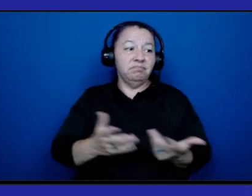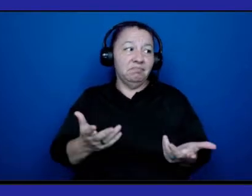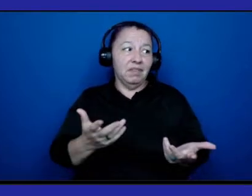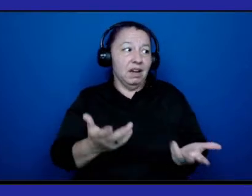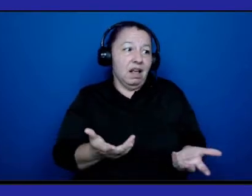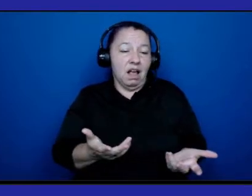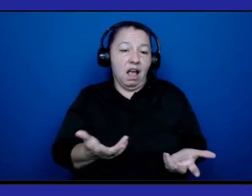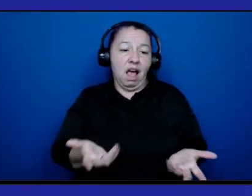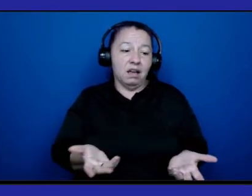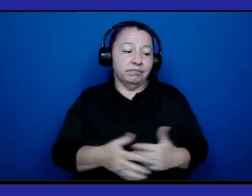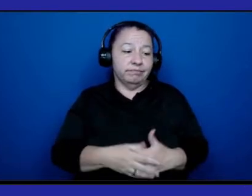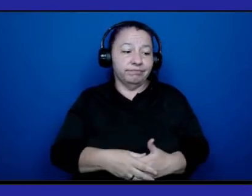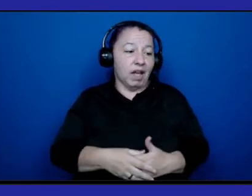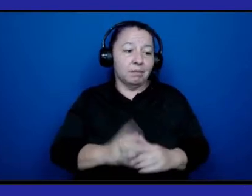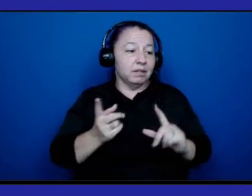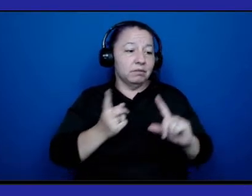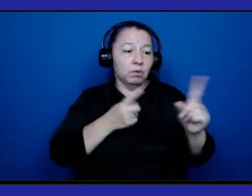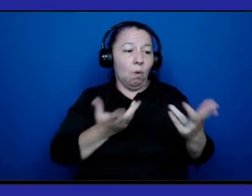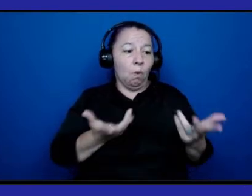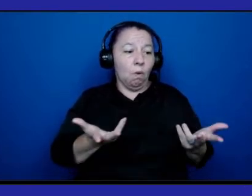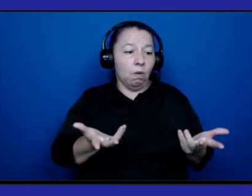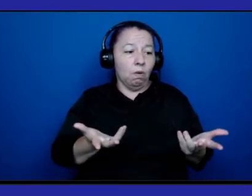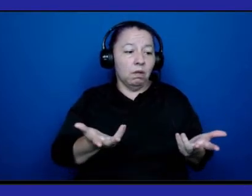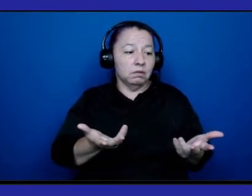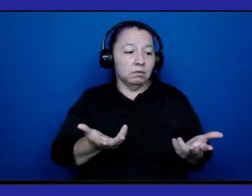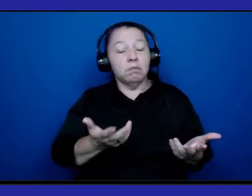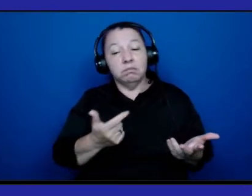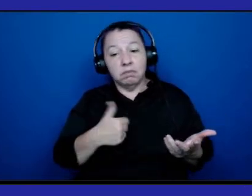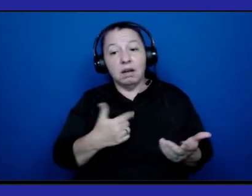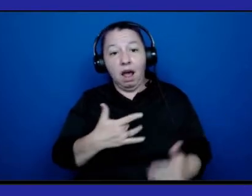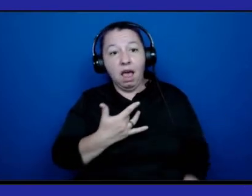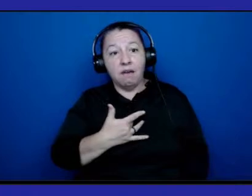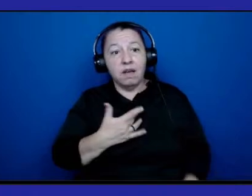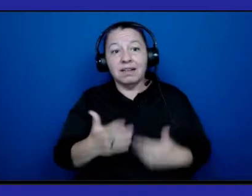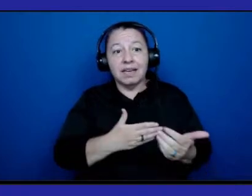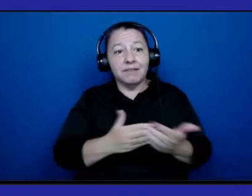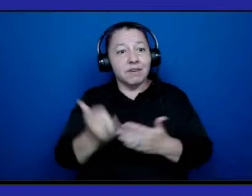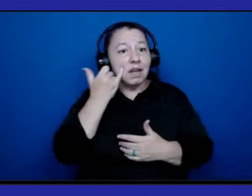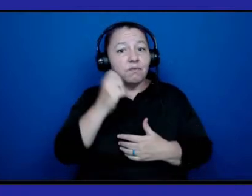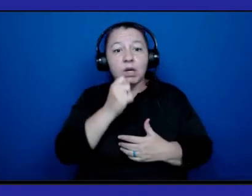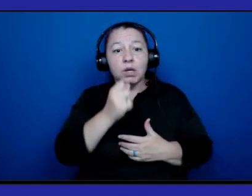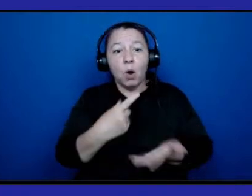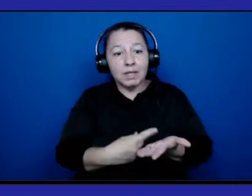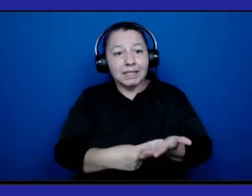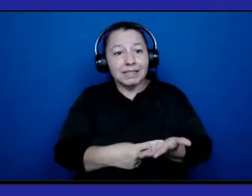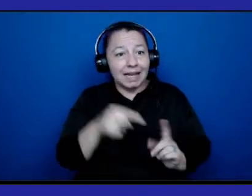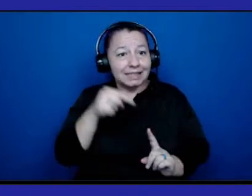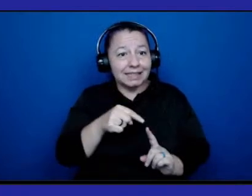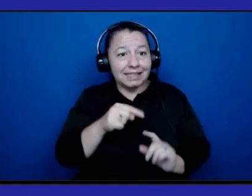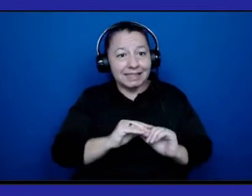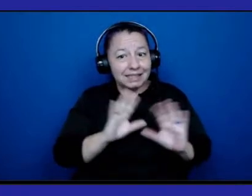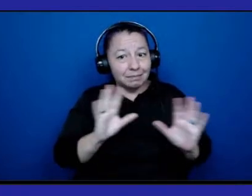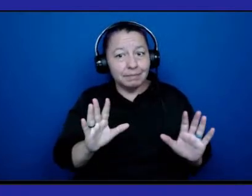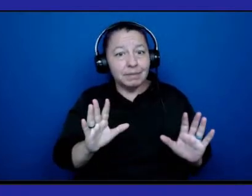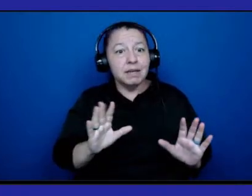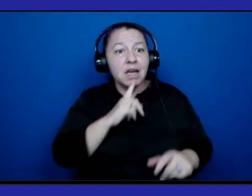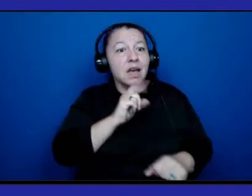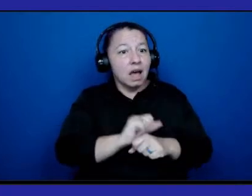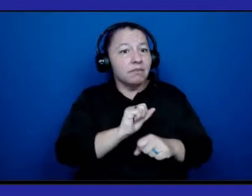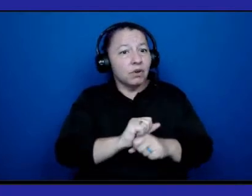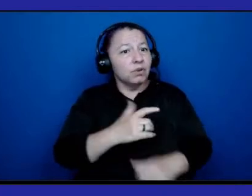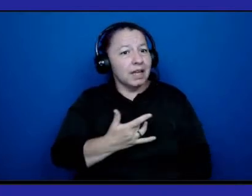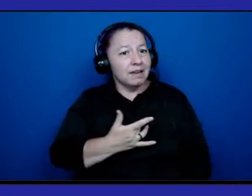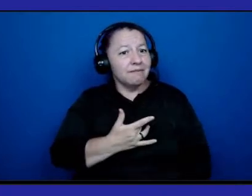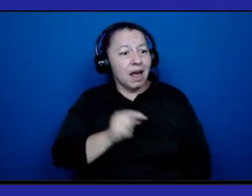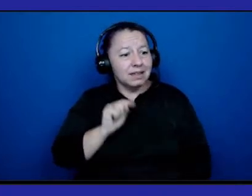the goal, and, I have felt, even if we don't talk about this explicitly, I've certainly felt that this is the will